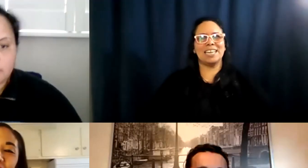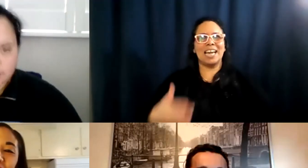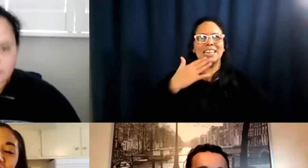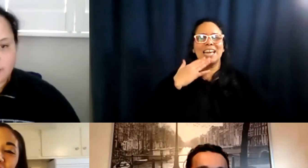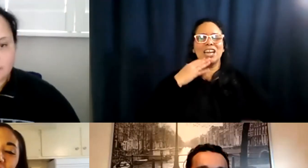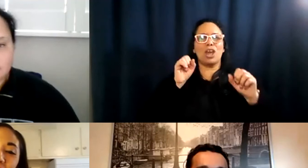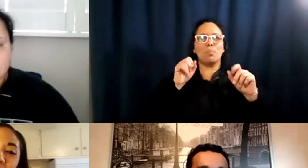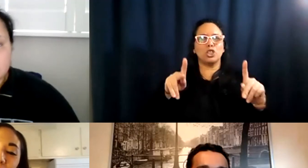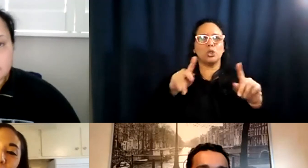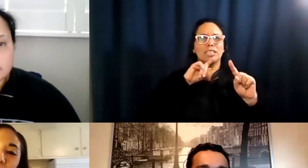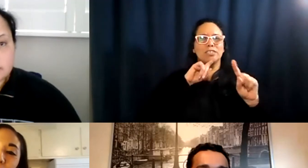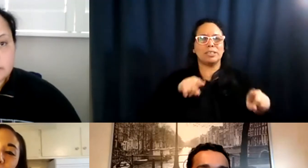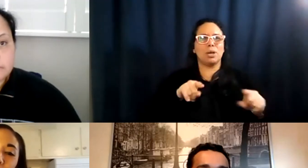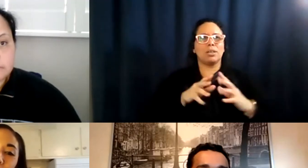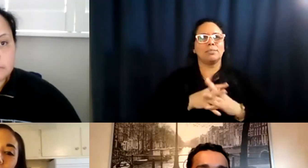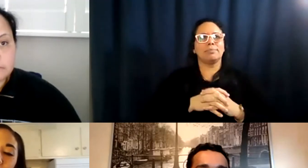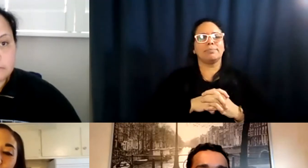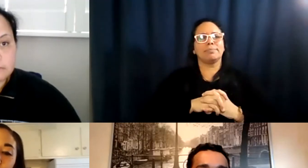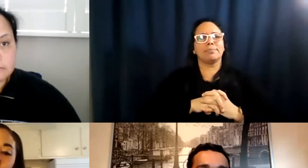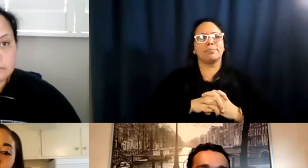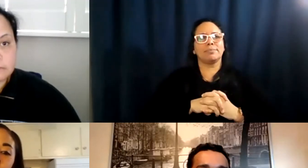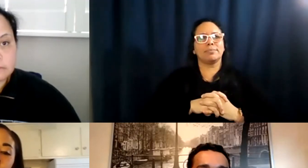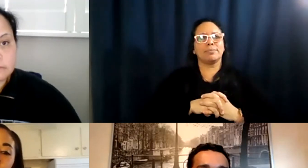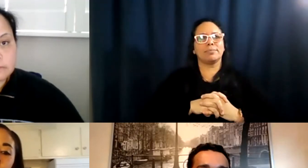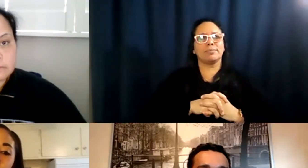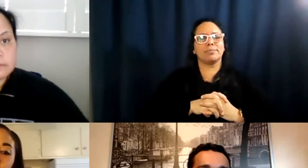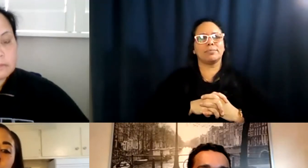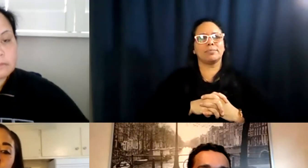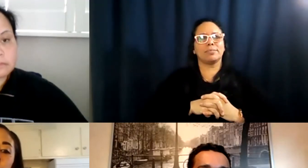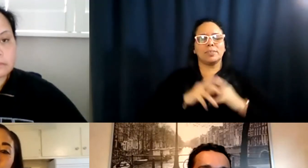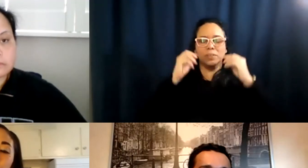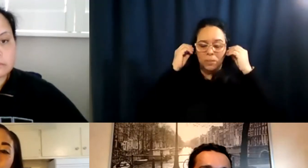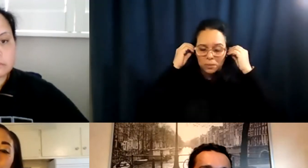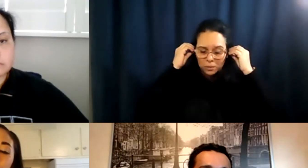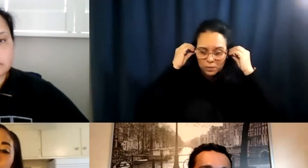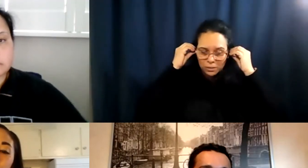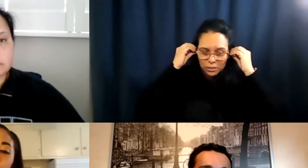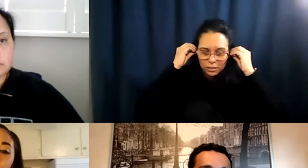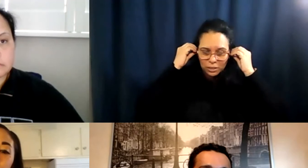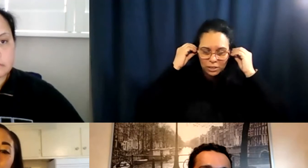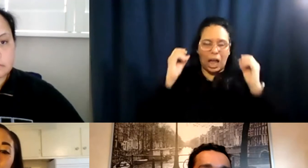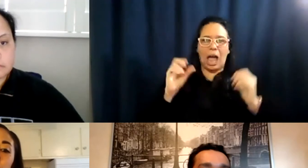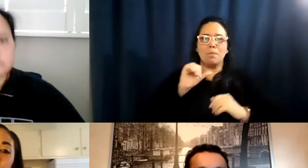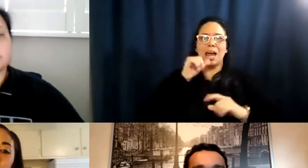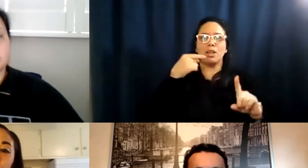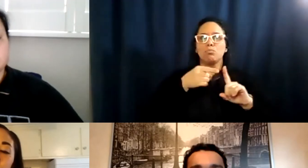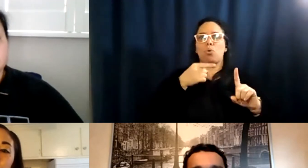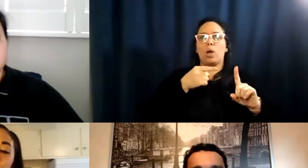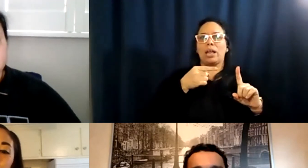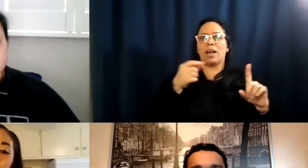respond. Like I'm not a proponent for violence, but I am a proponent for resistance, you know,